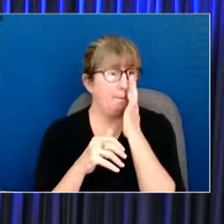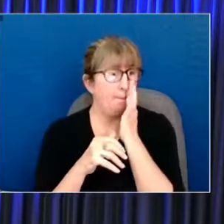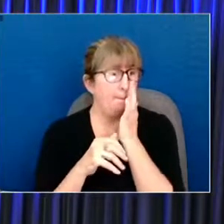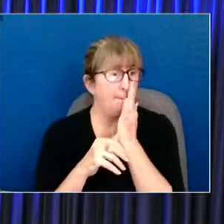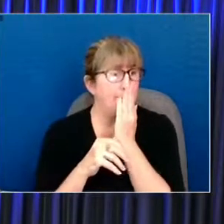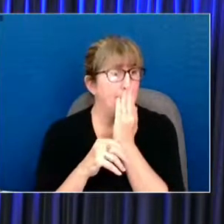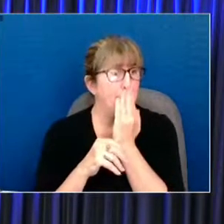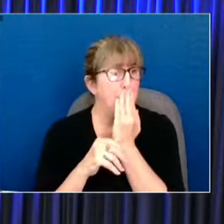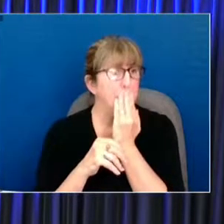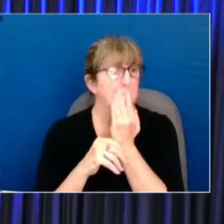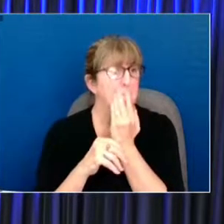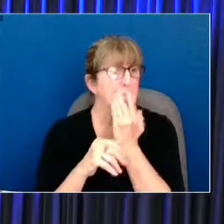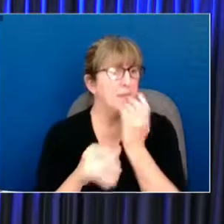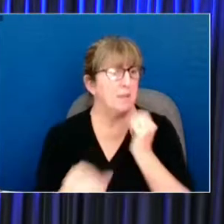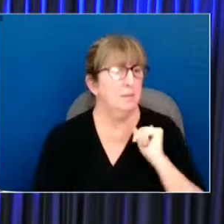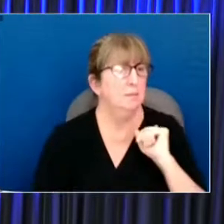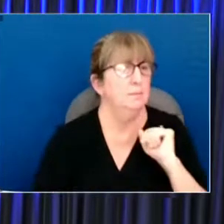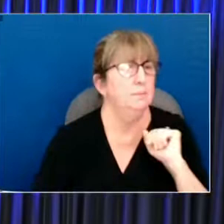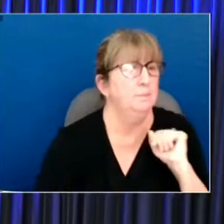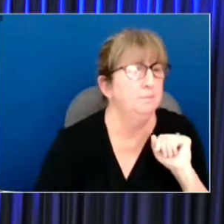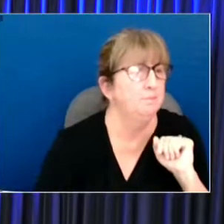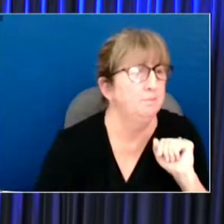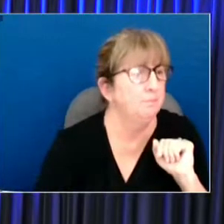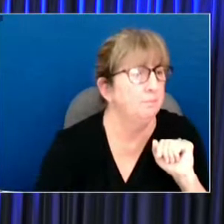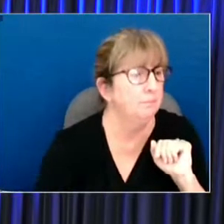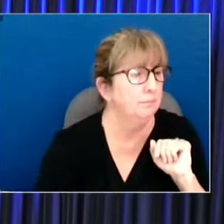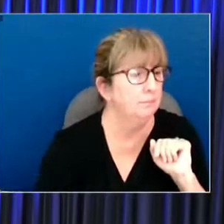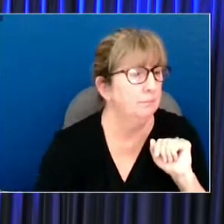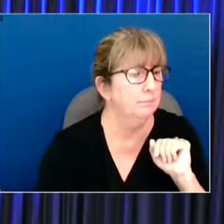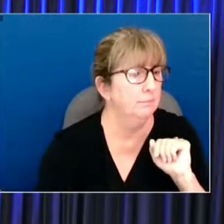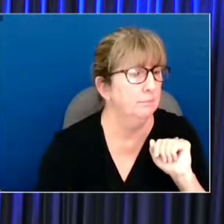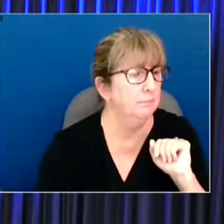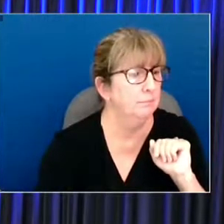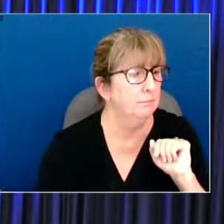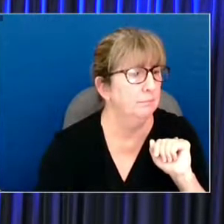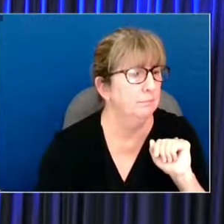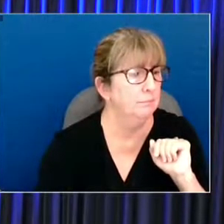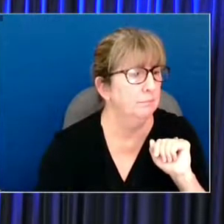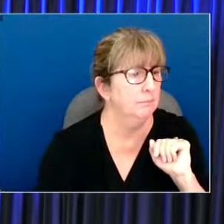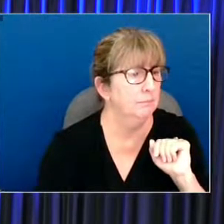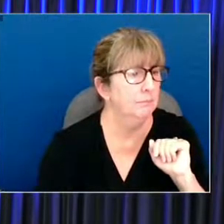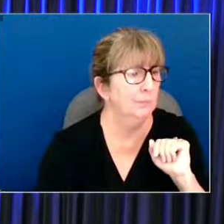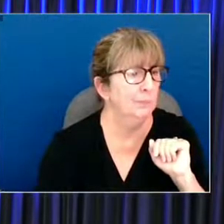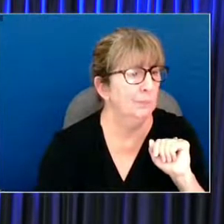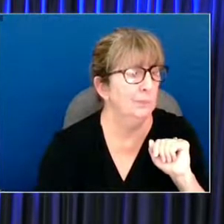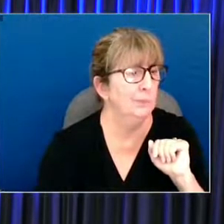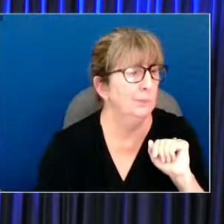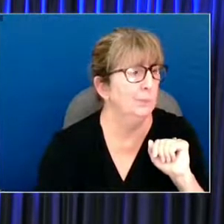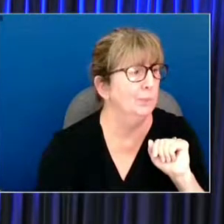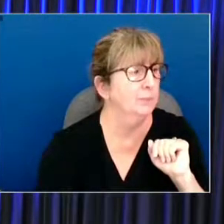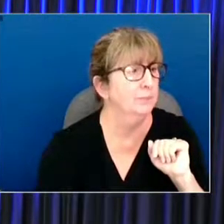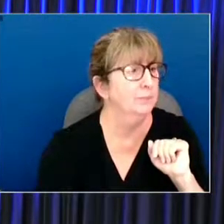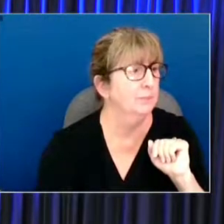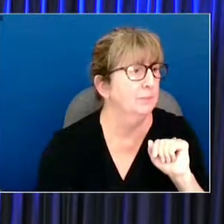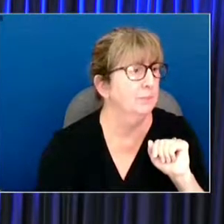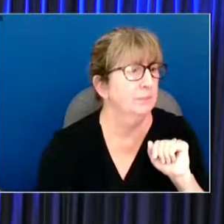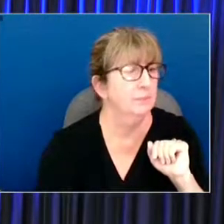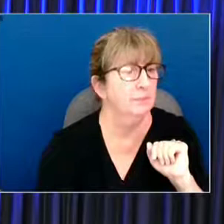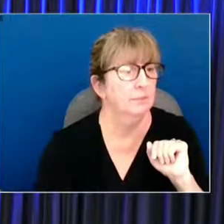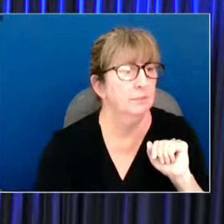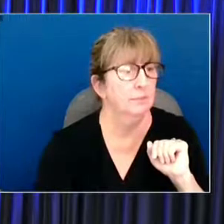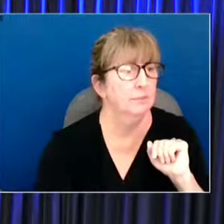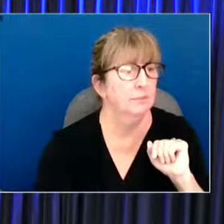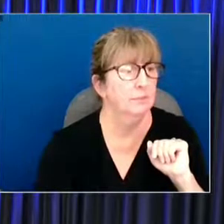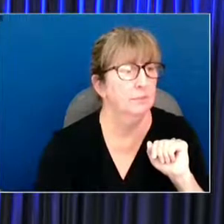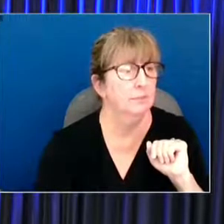On the left, obviously, you see the video. You'll see the ASL folks doing their